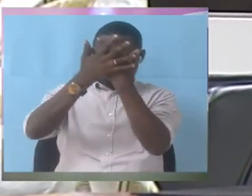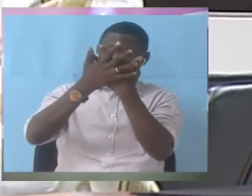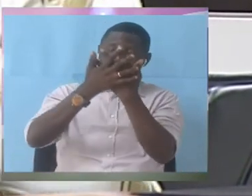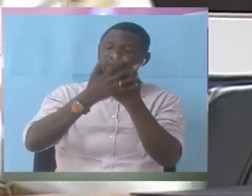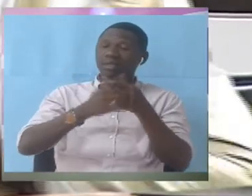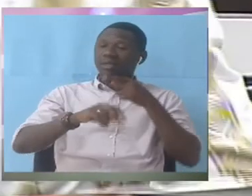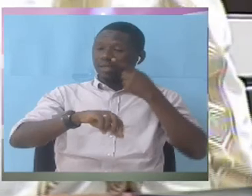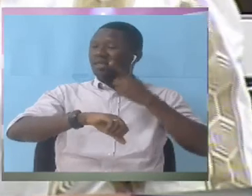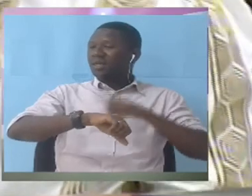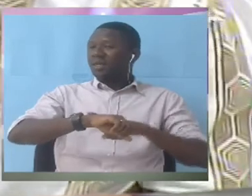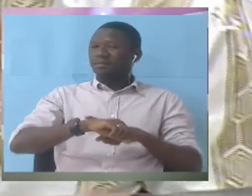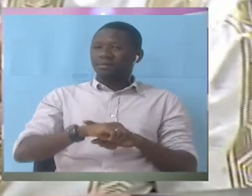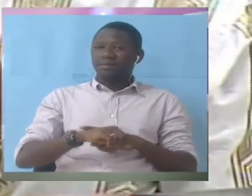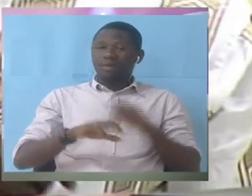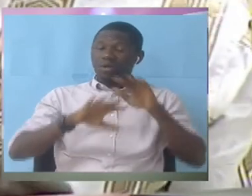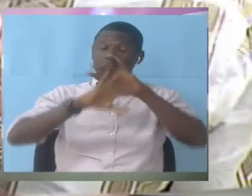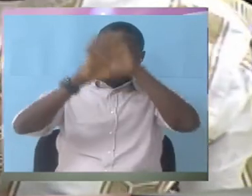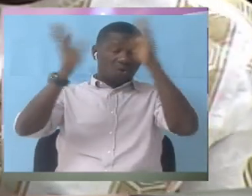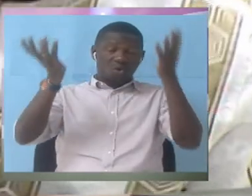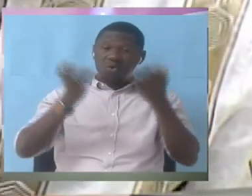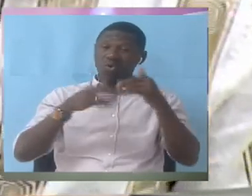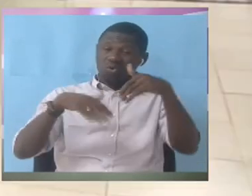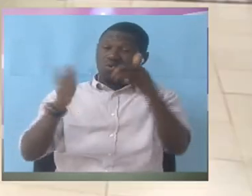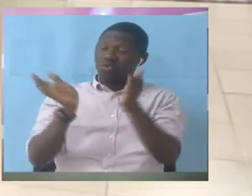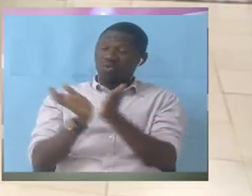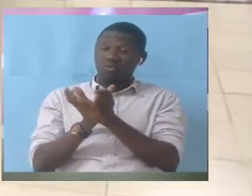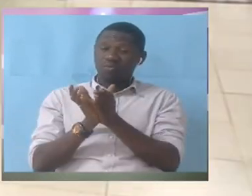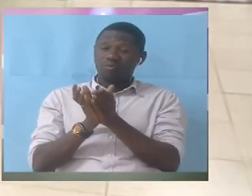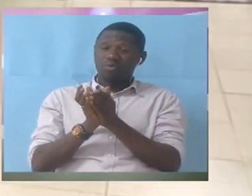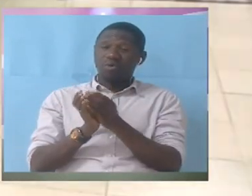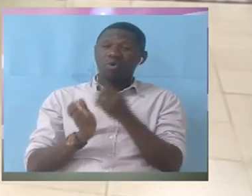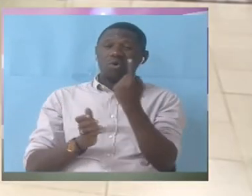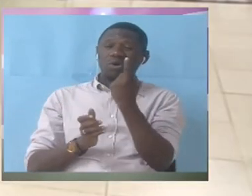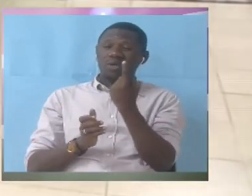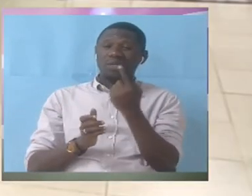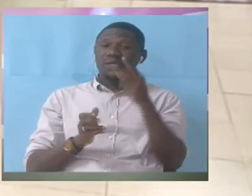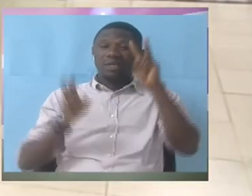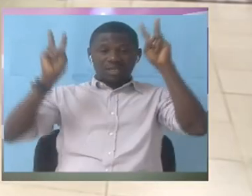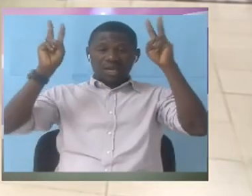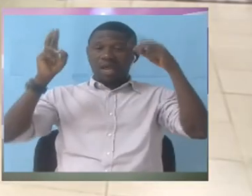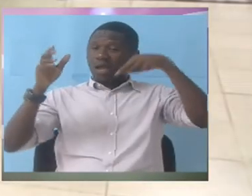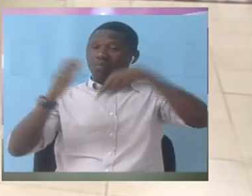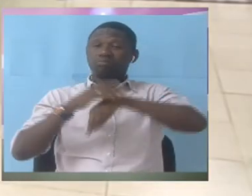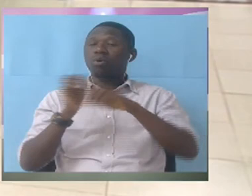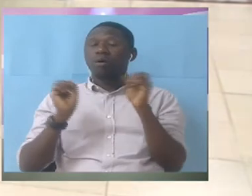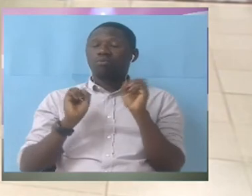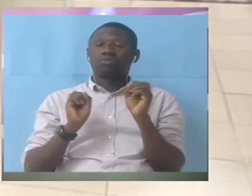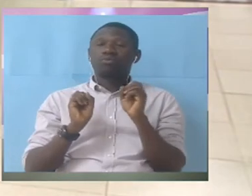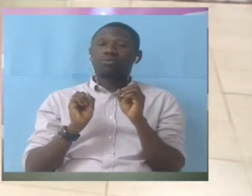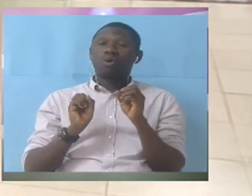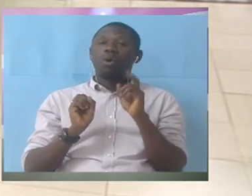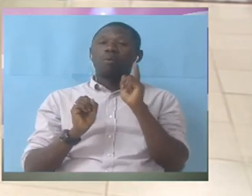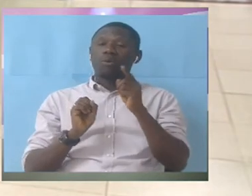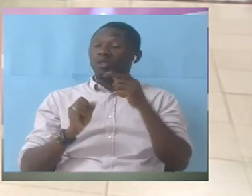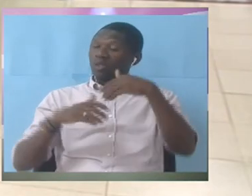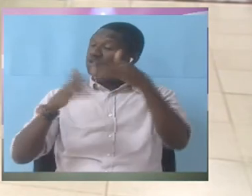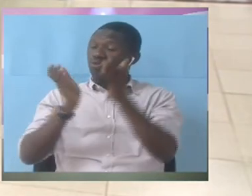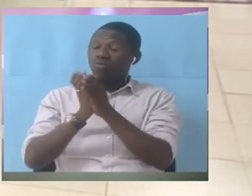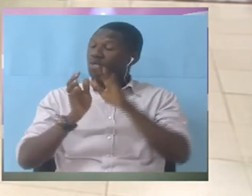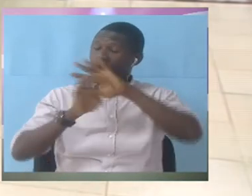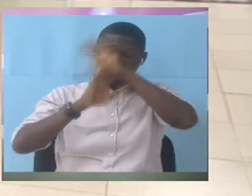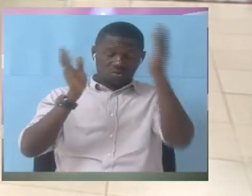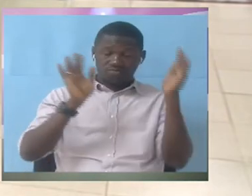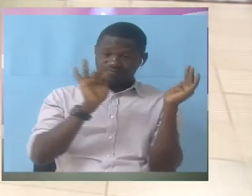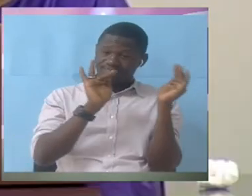bi the whole junta with the exception of Yaya Jammé junta bi yépp lu dut Yaya